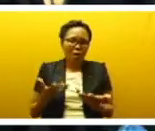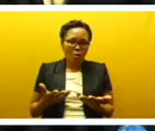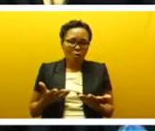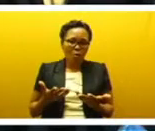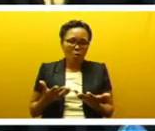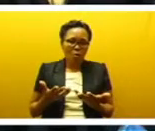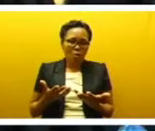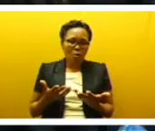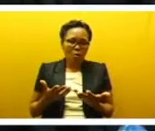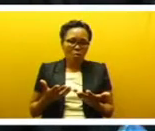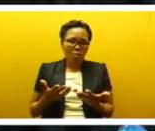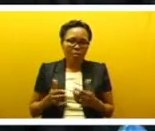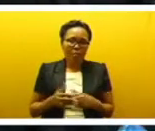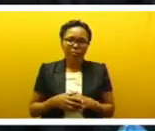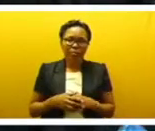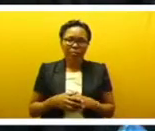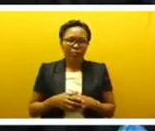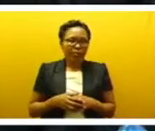my lords, Your Lady,